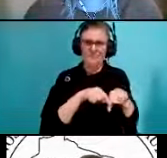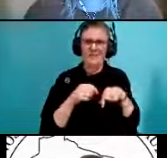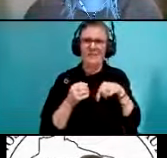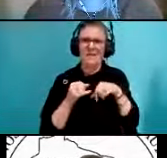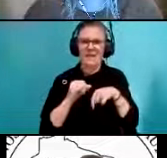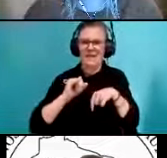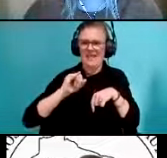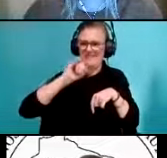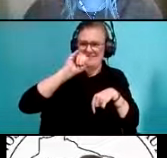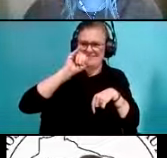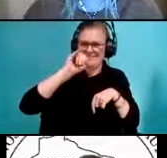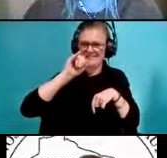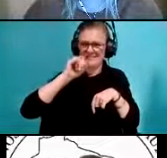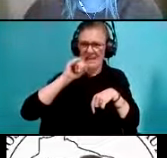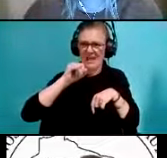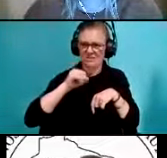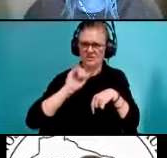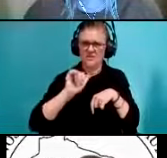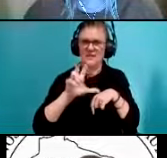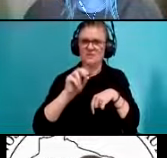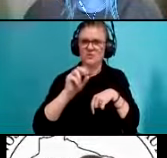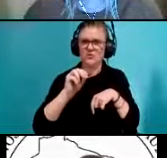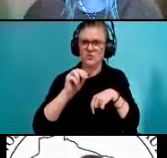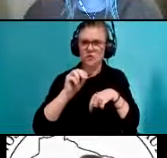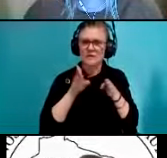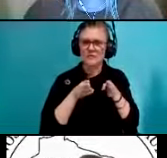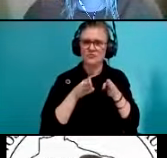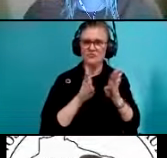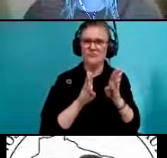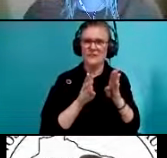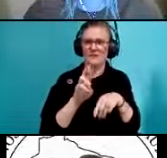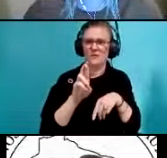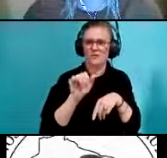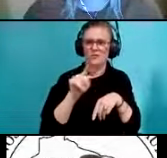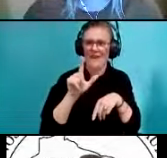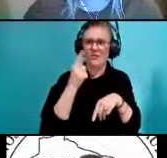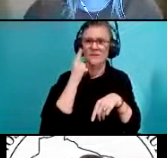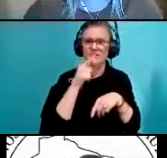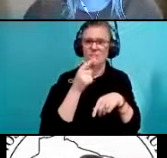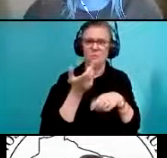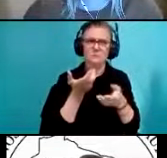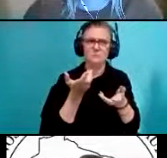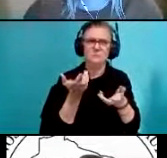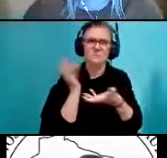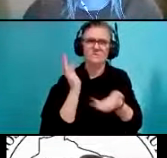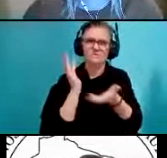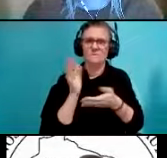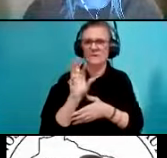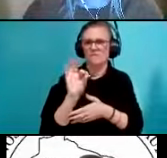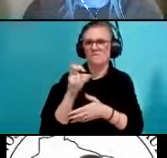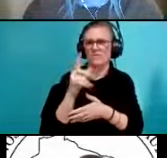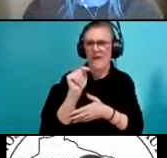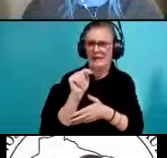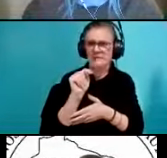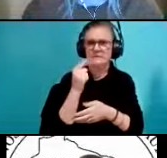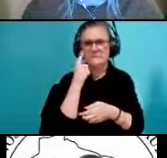map, that is the 30th Street rail corridor. Right now it's a freight rail corridor. So we're